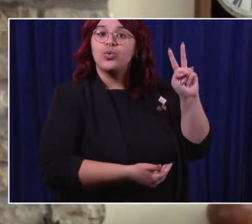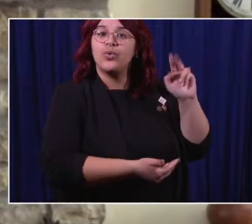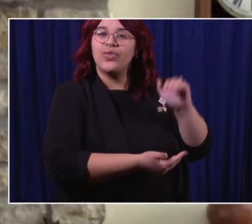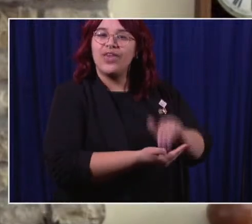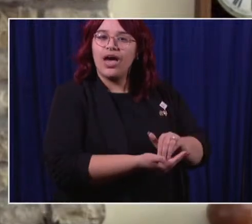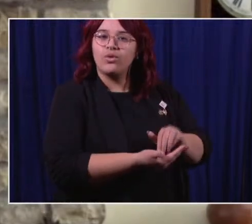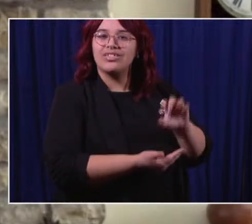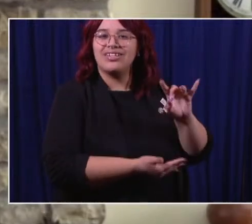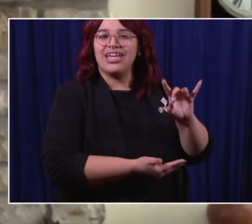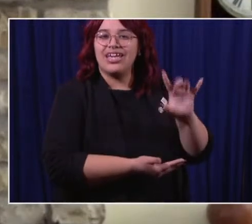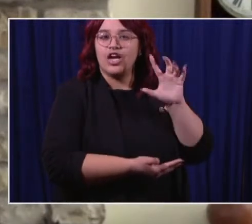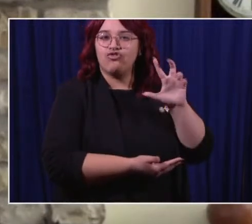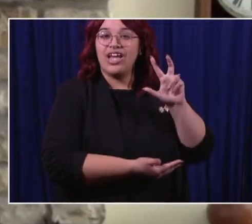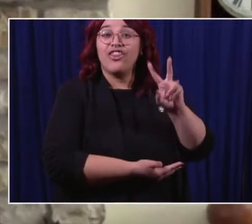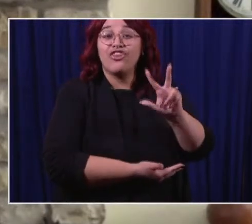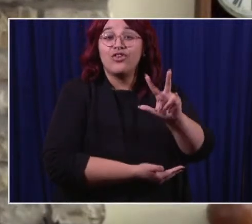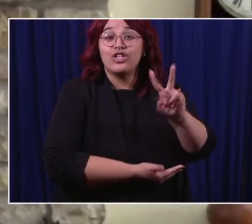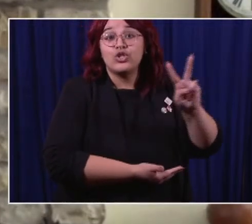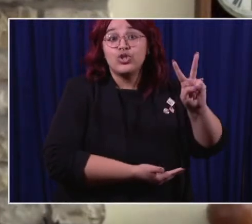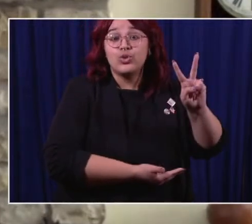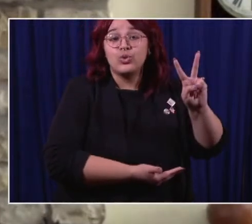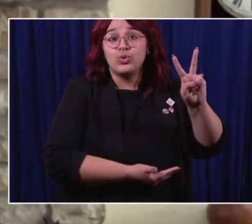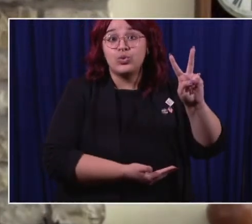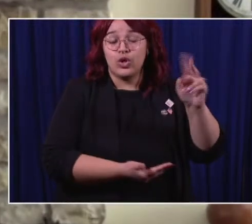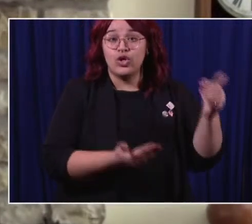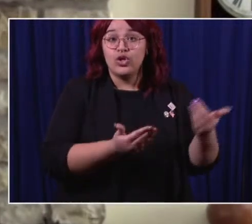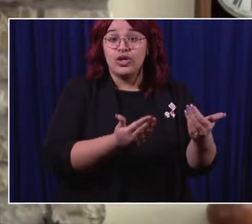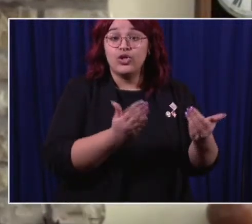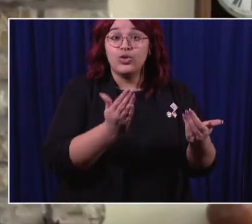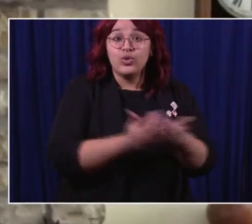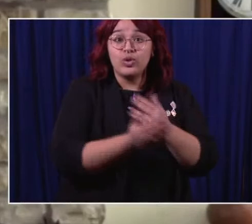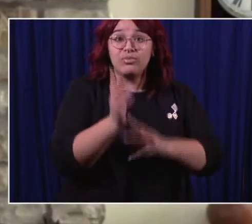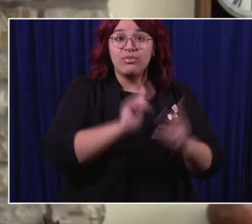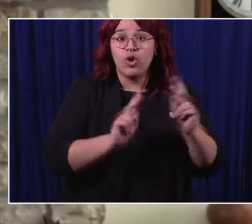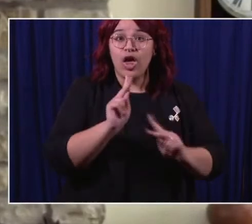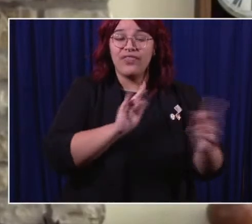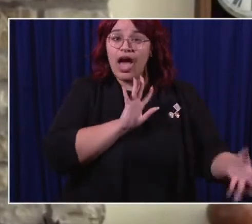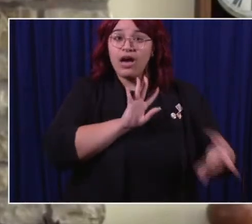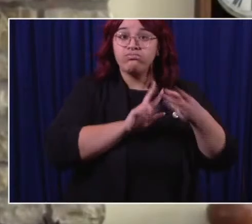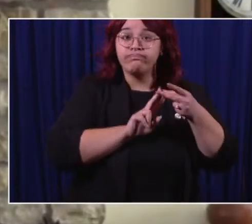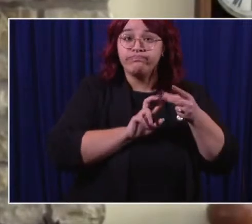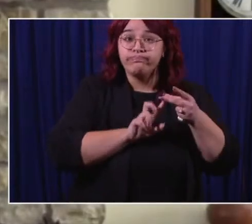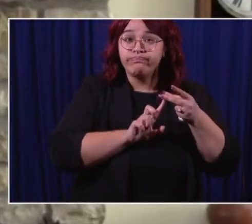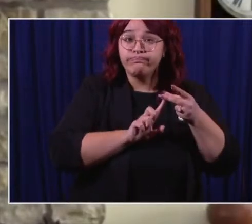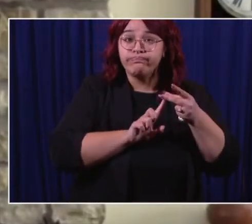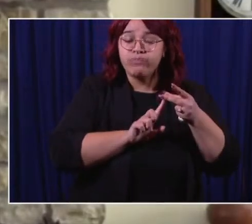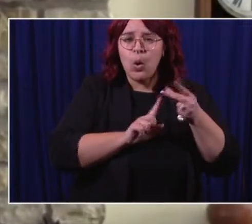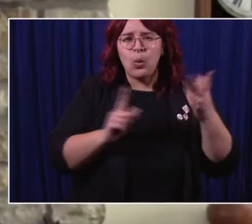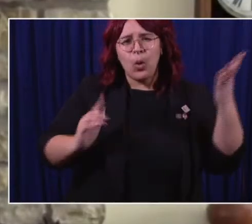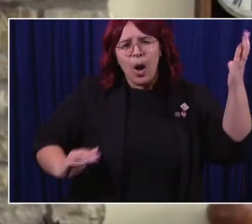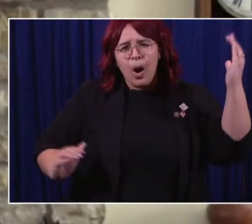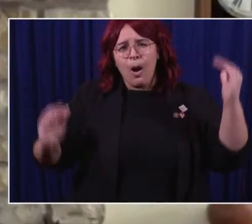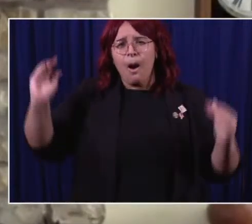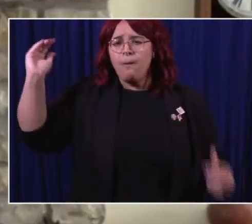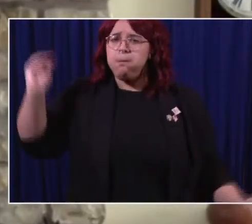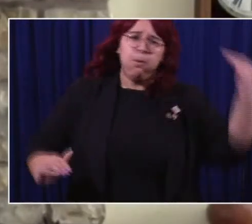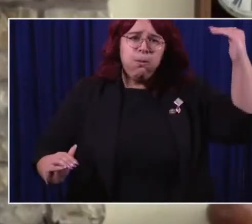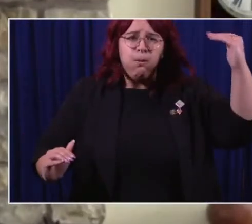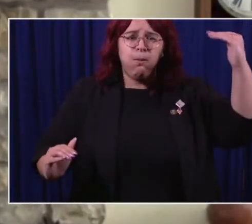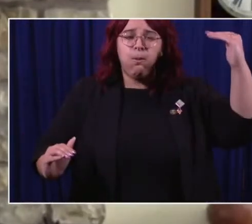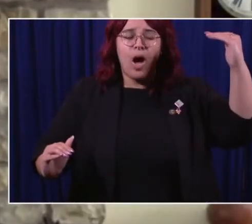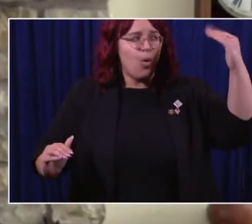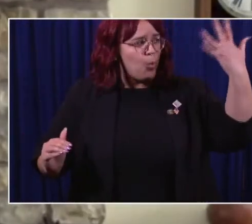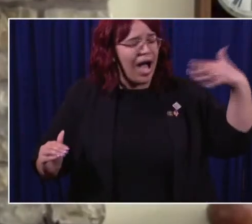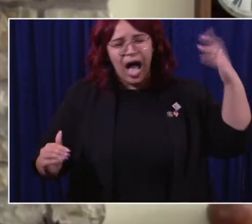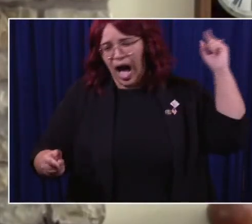2,832 new cases when these cases peaked in December. So we're definitely making progress there. I